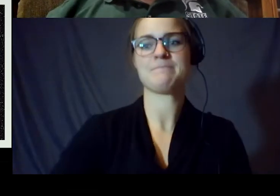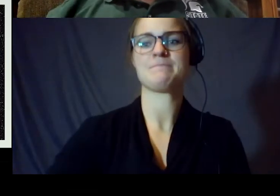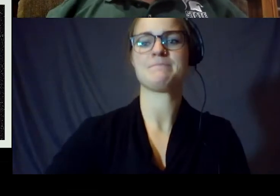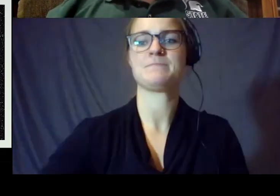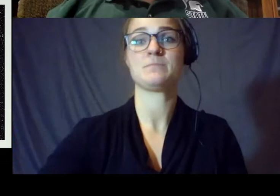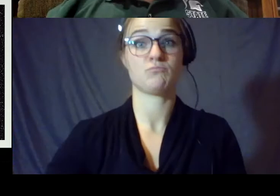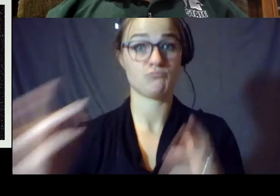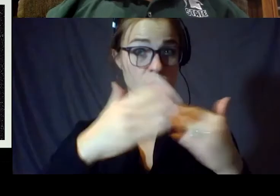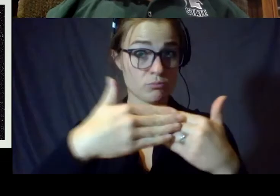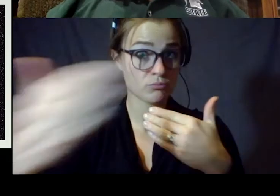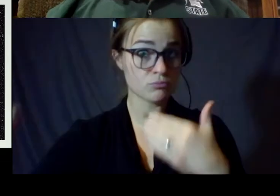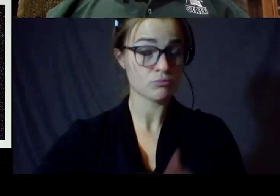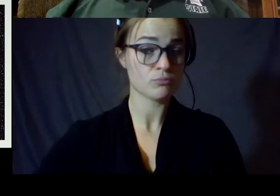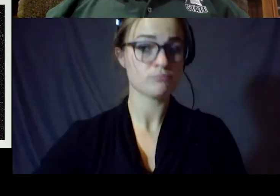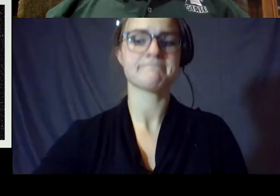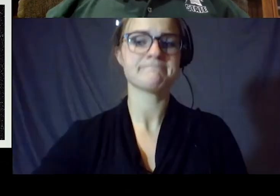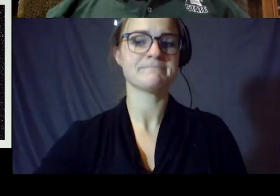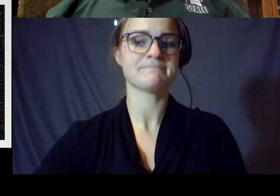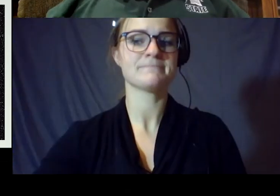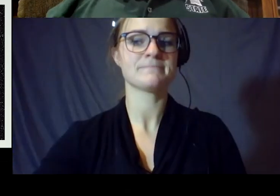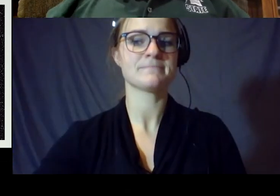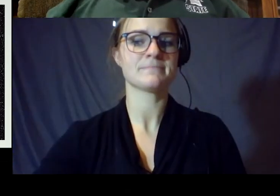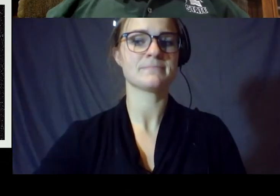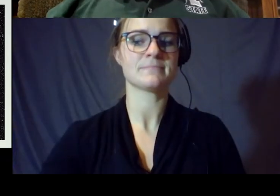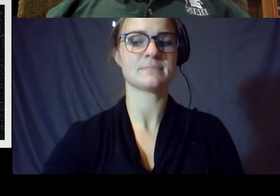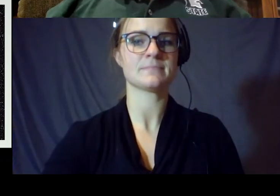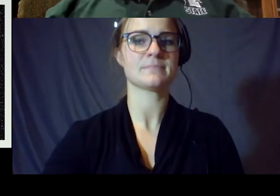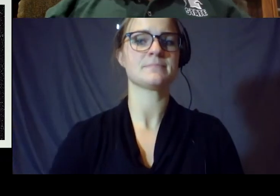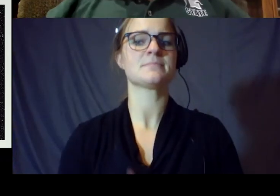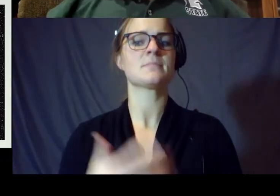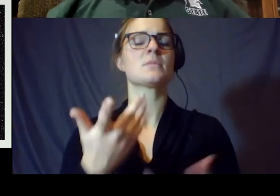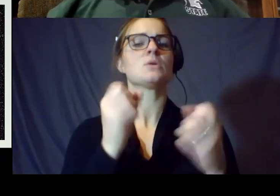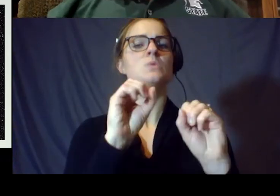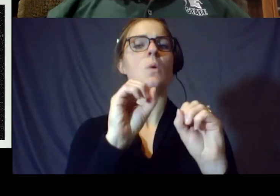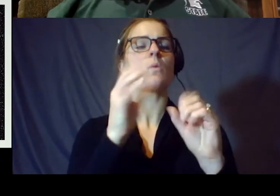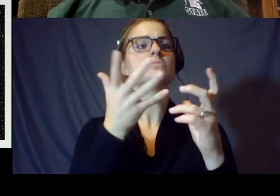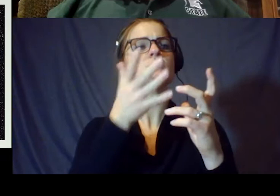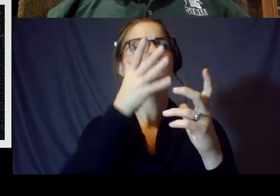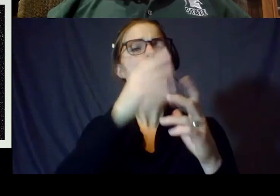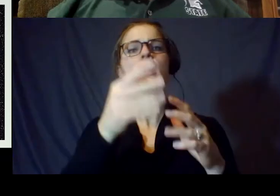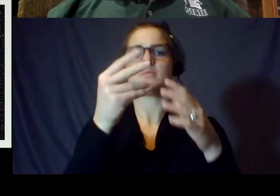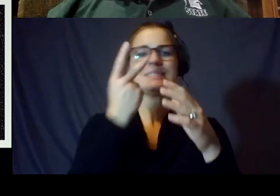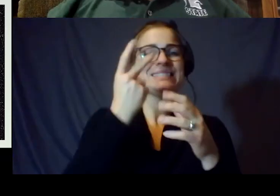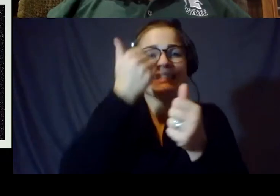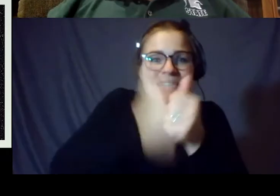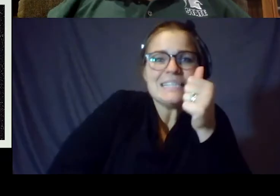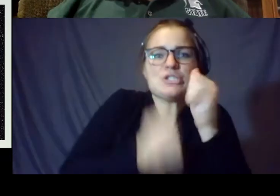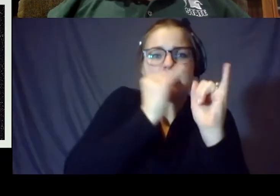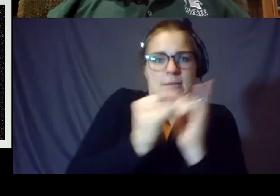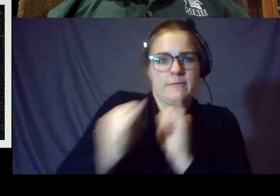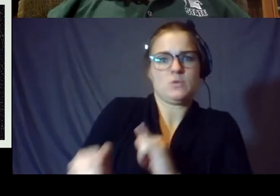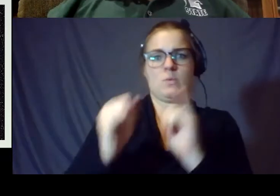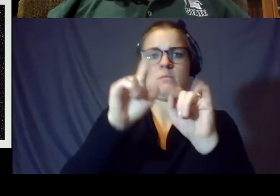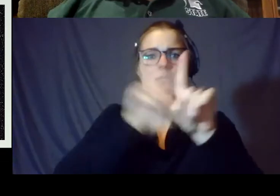on. Yep, I would say so. So now we're going to start looking at the individual constellations and